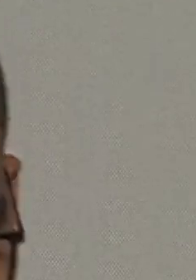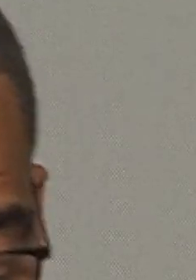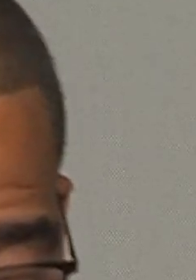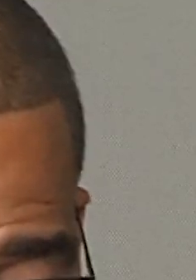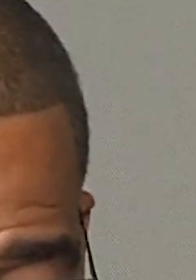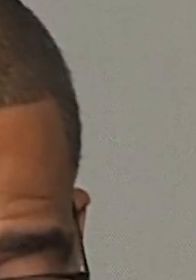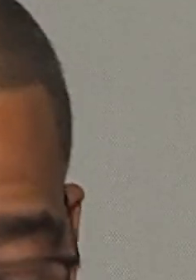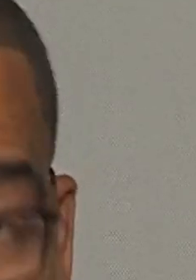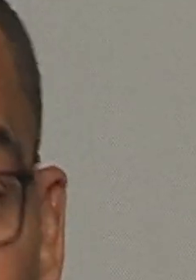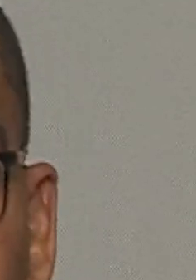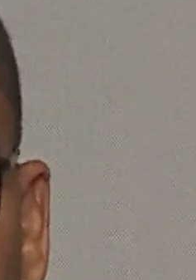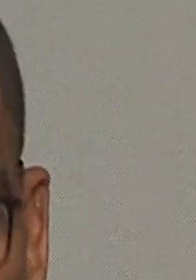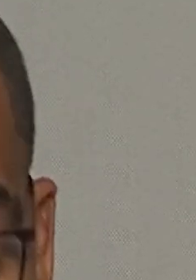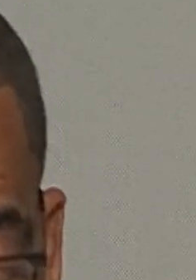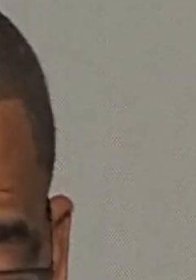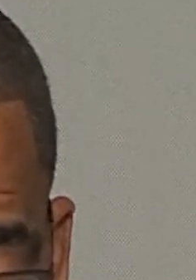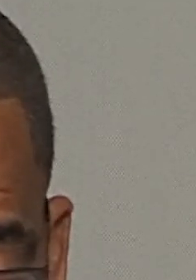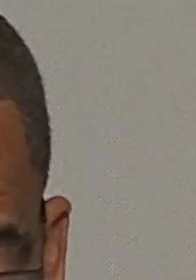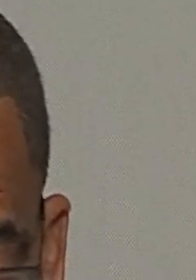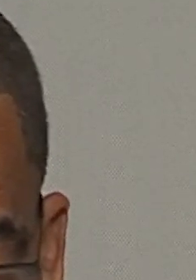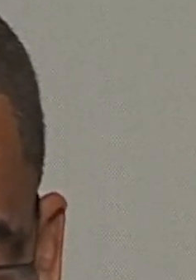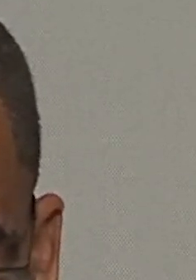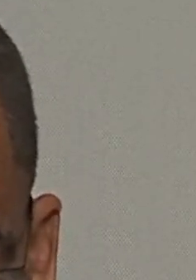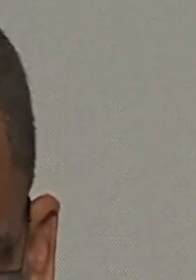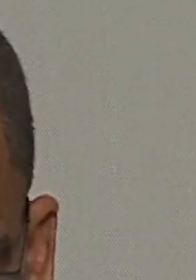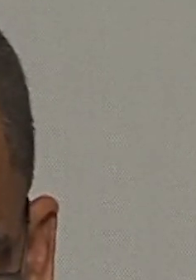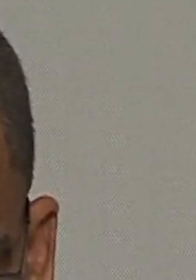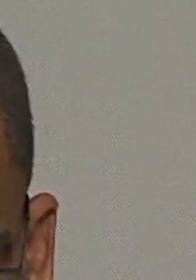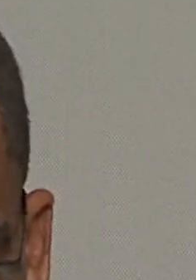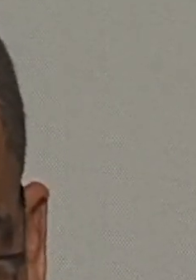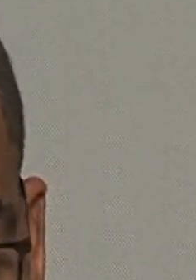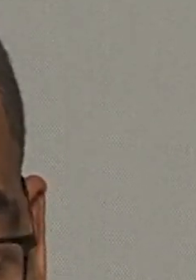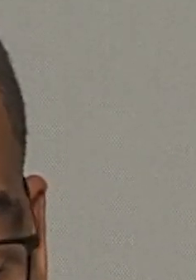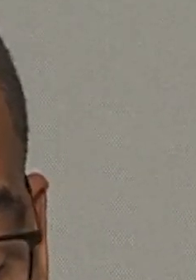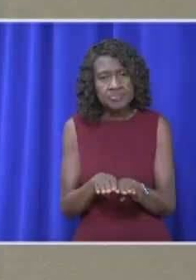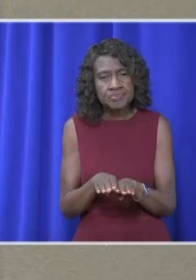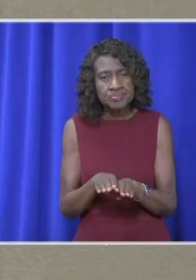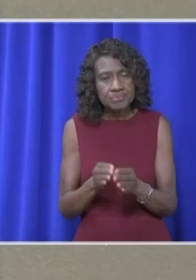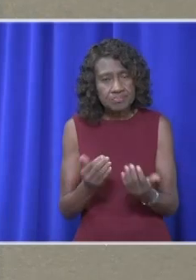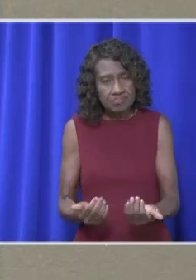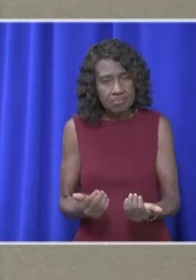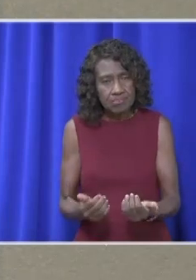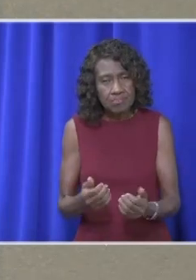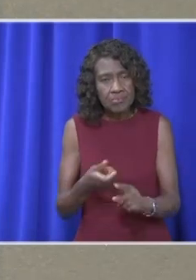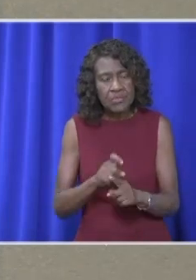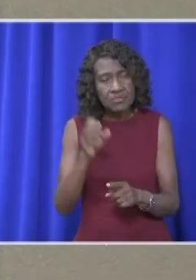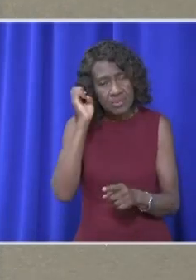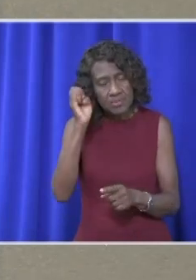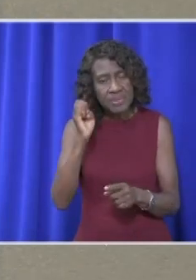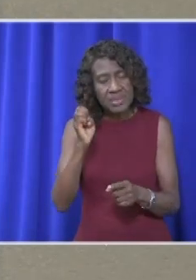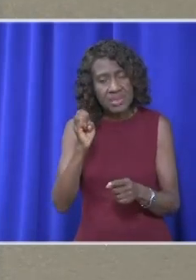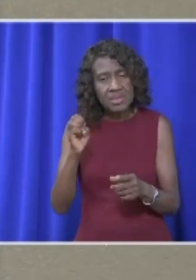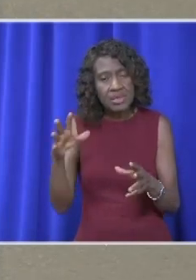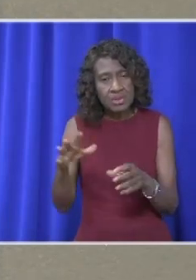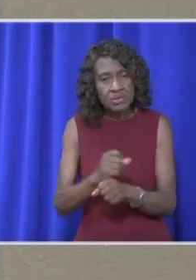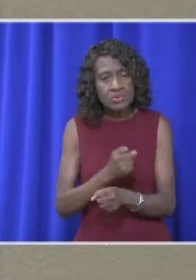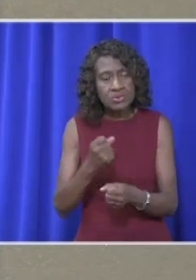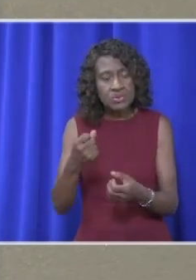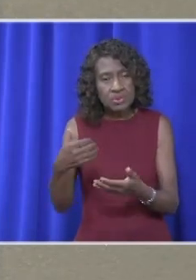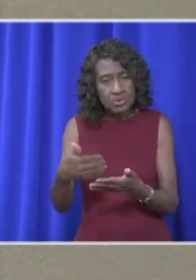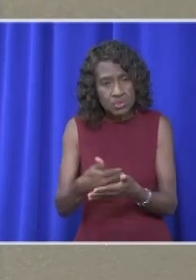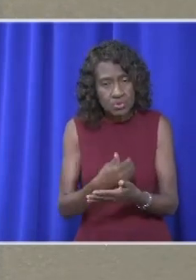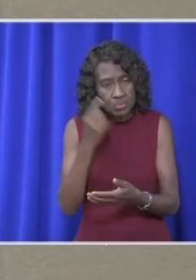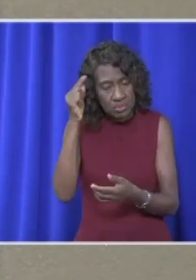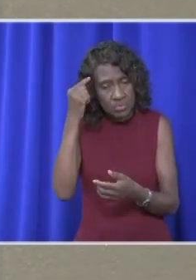closed. Since taking my role as the Minister of Tourism, I've heard numerous concerns about the stipend program being